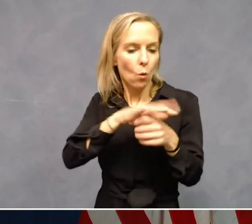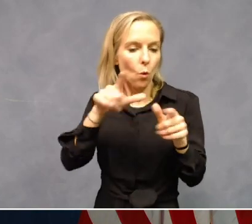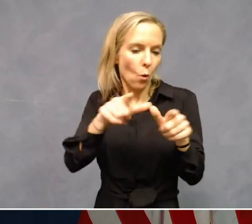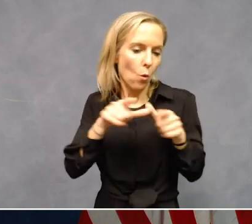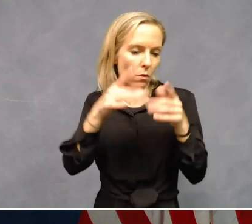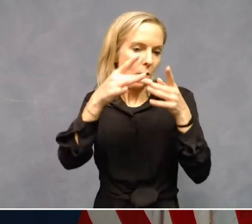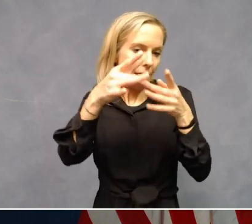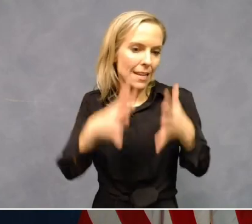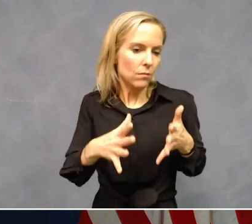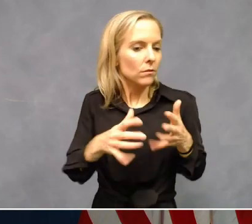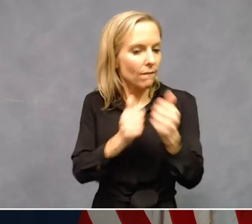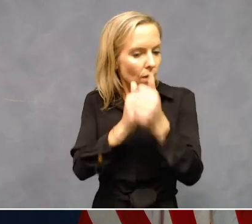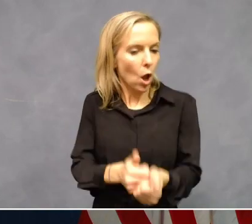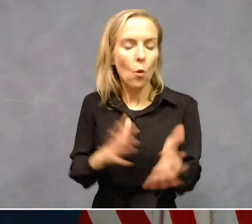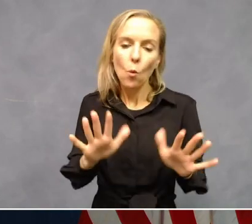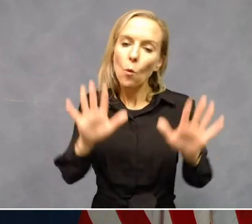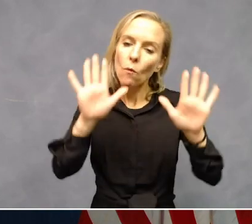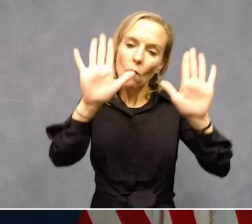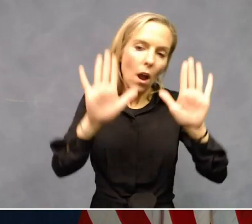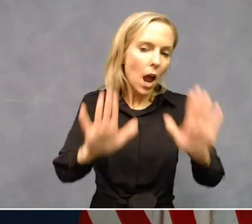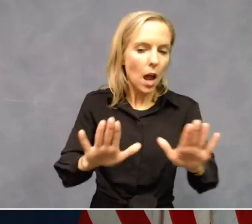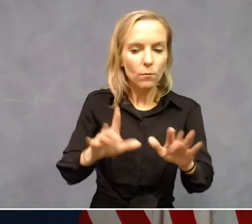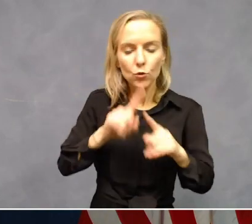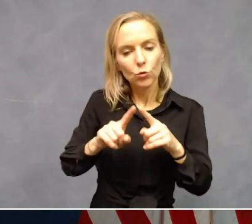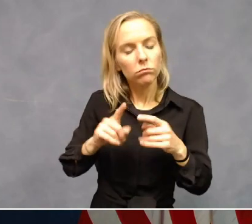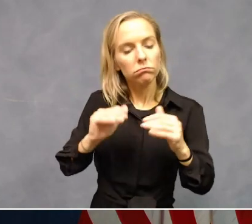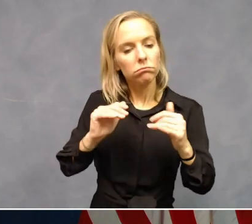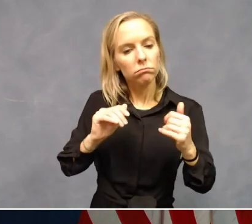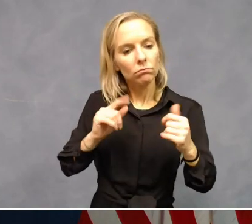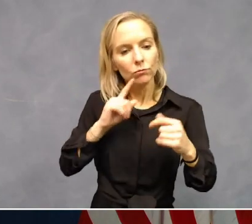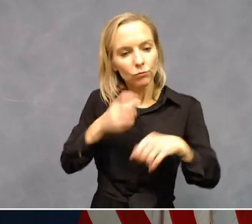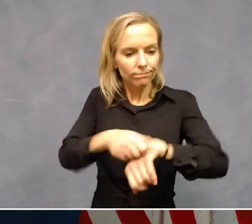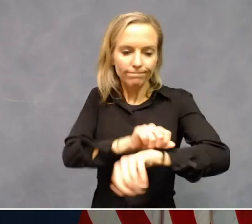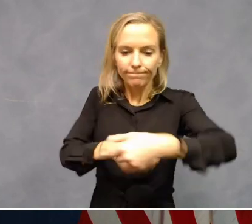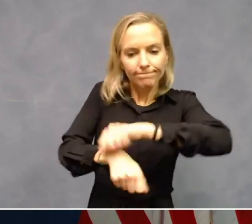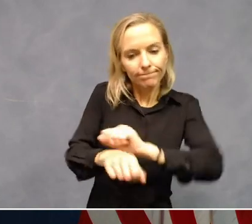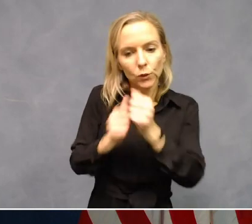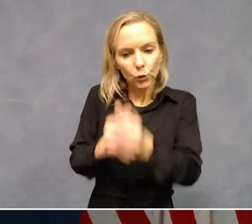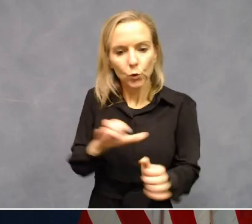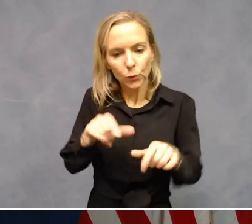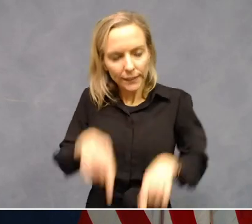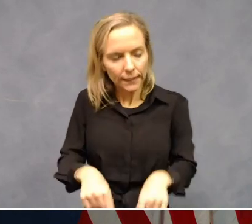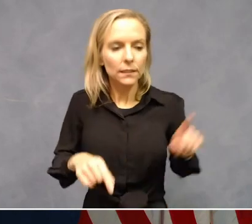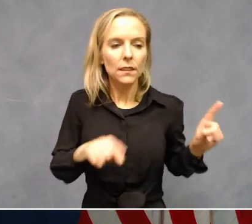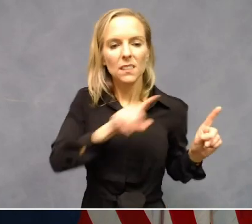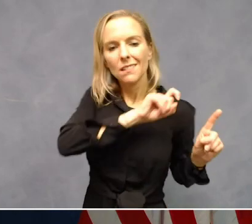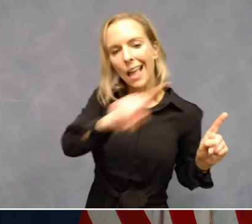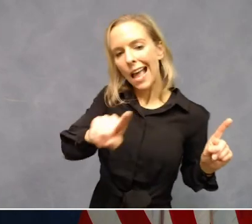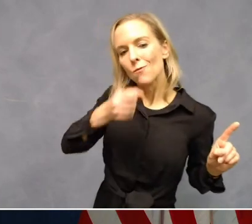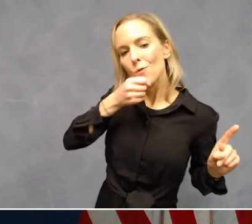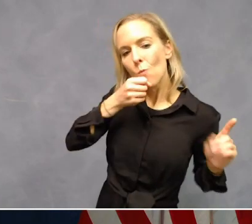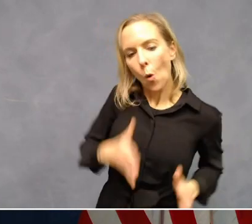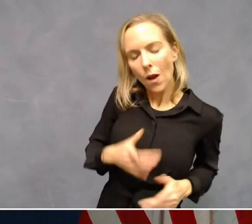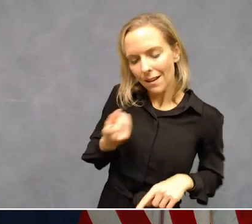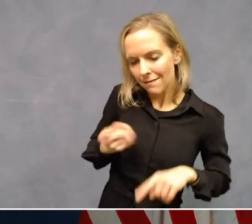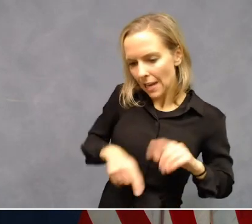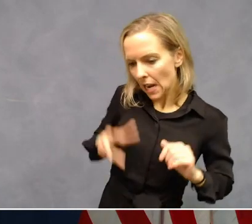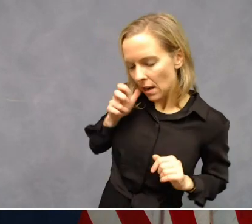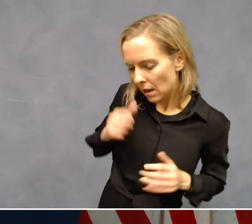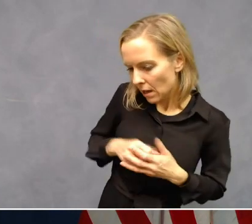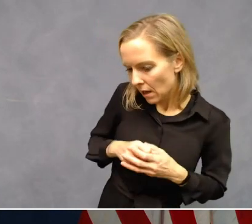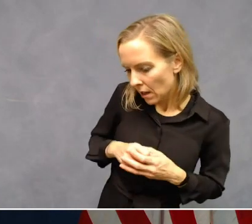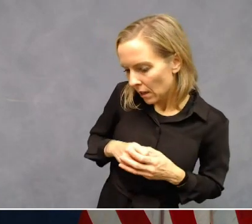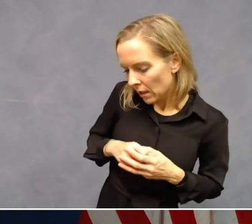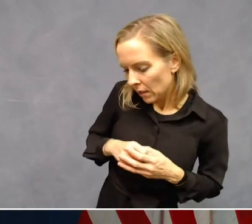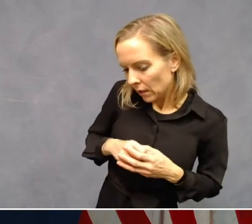again. So, you said compliance is a big issue on some new requirements or anything.